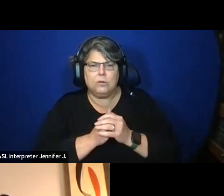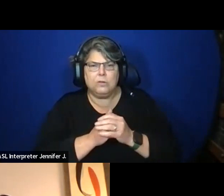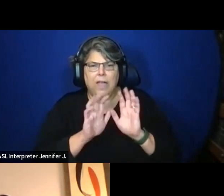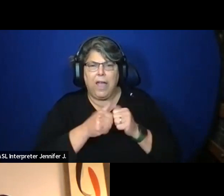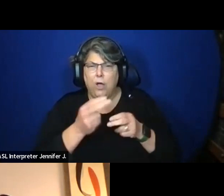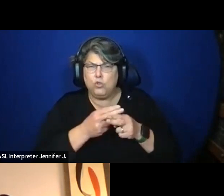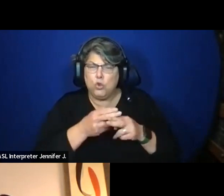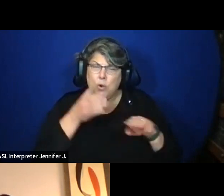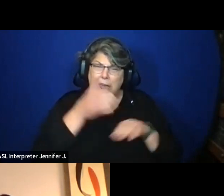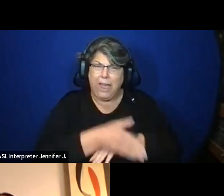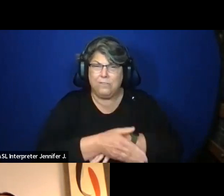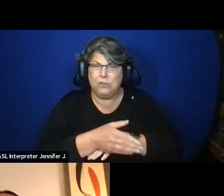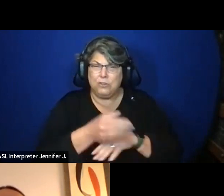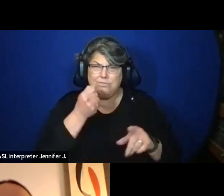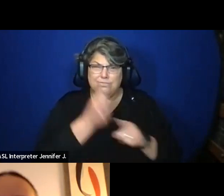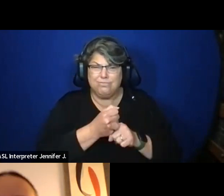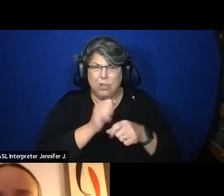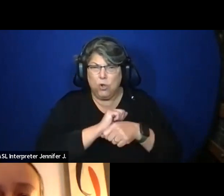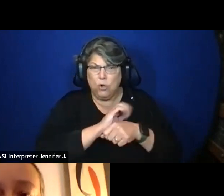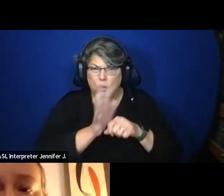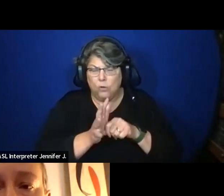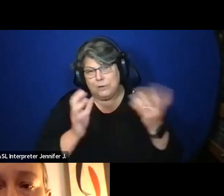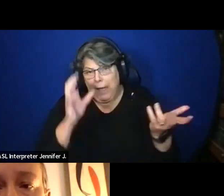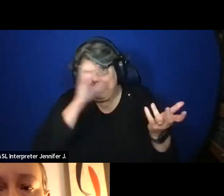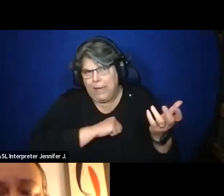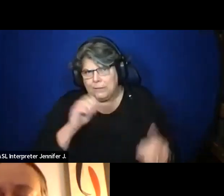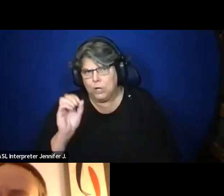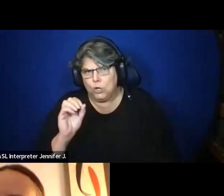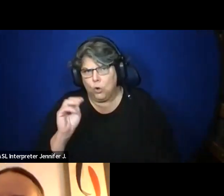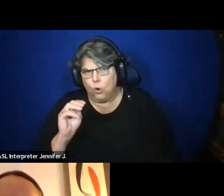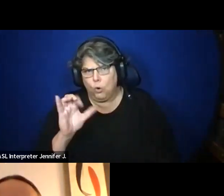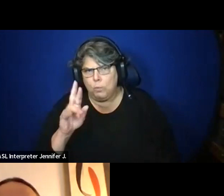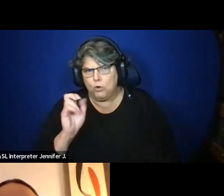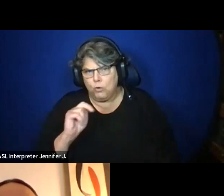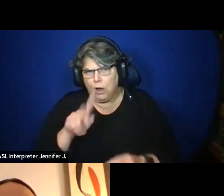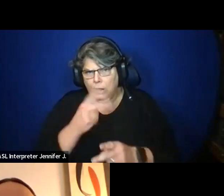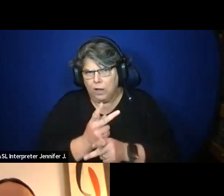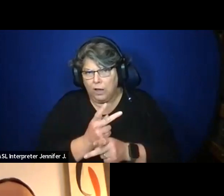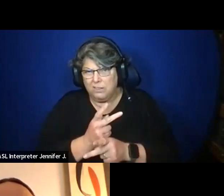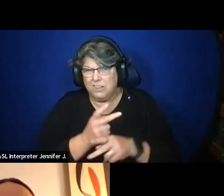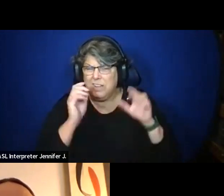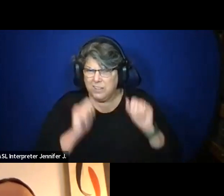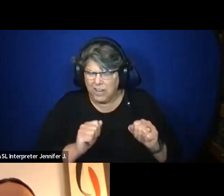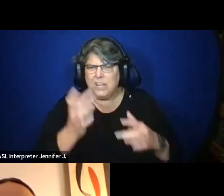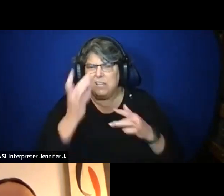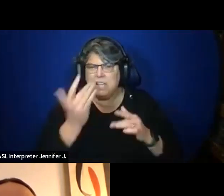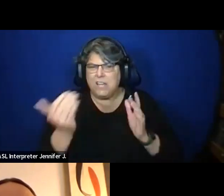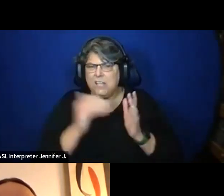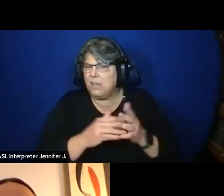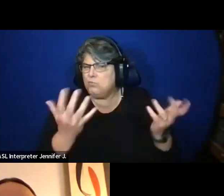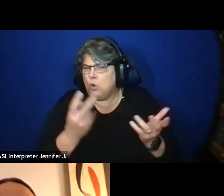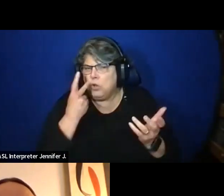after getting COVID, presumably Omicron variant, can one get reinfected? What are you seeing, Dr.